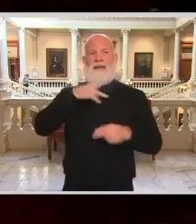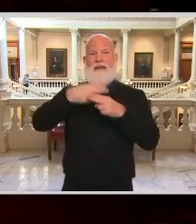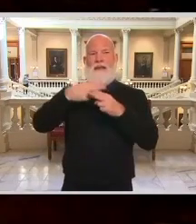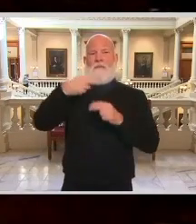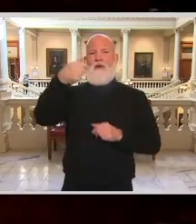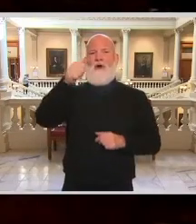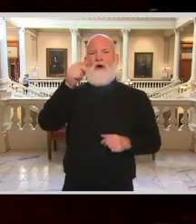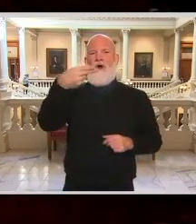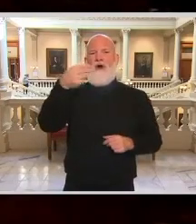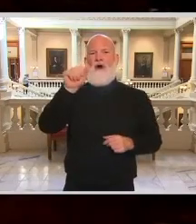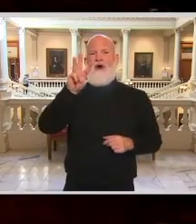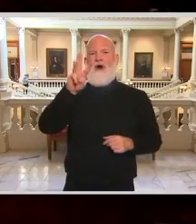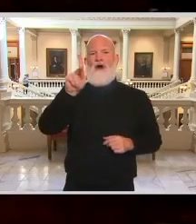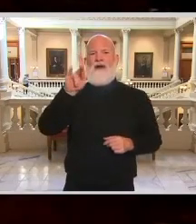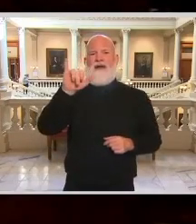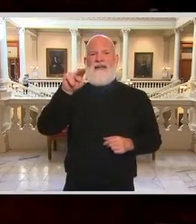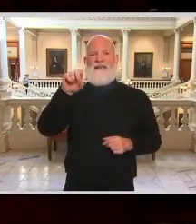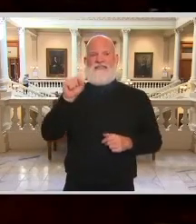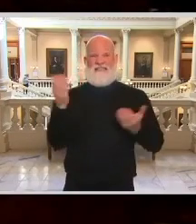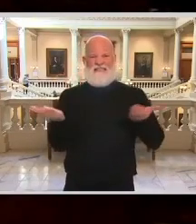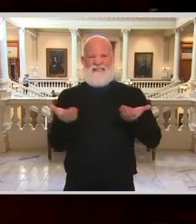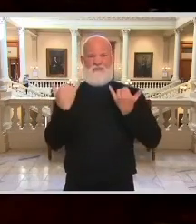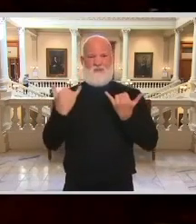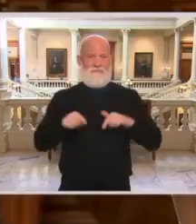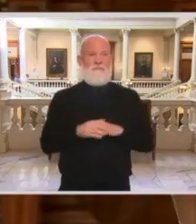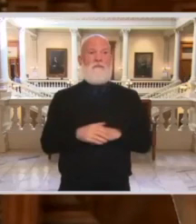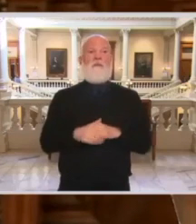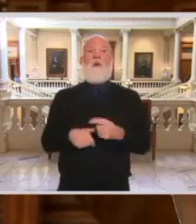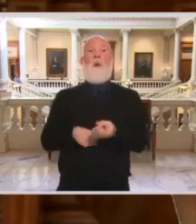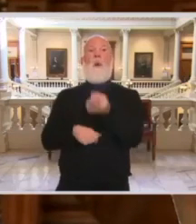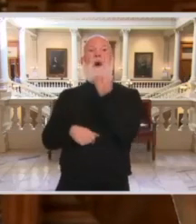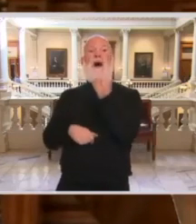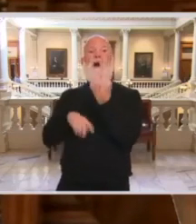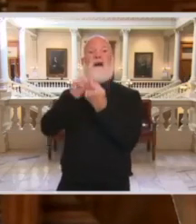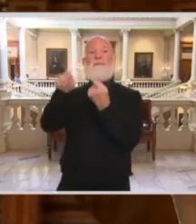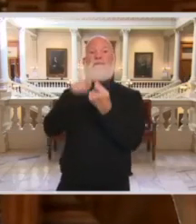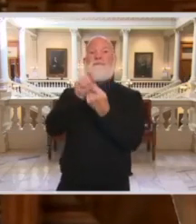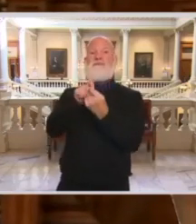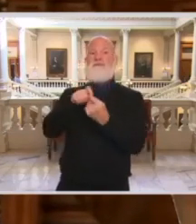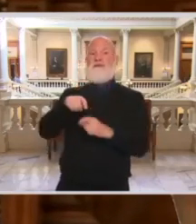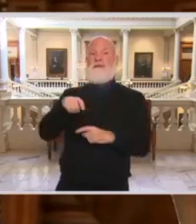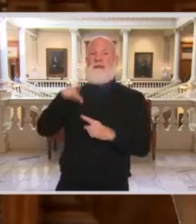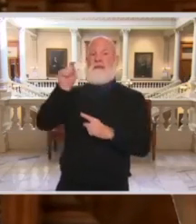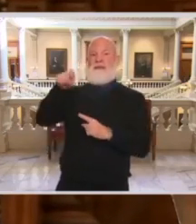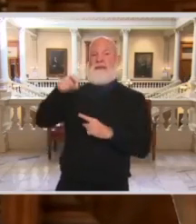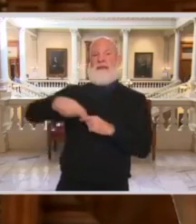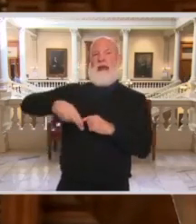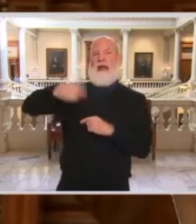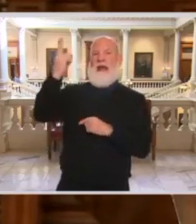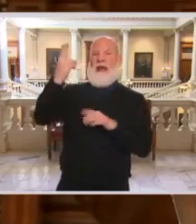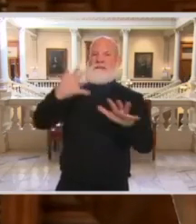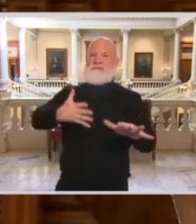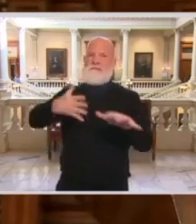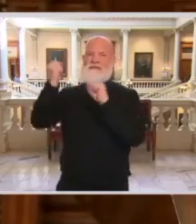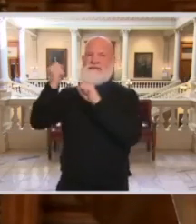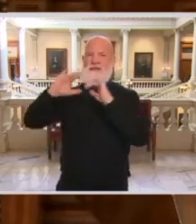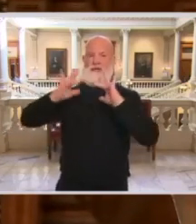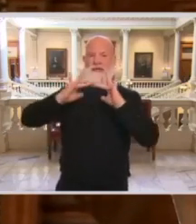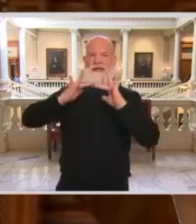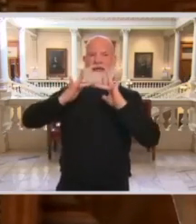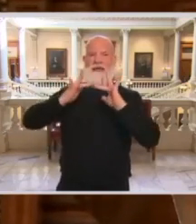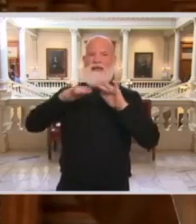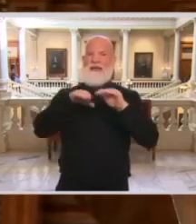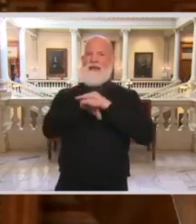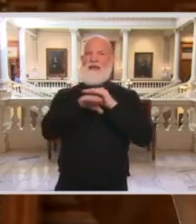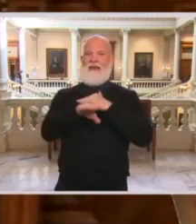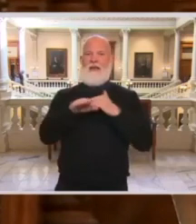more so than the critical need for high-speed Internet access. For better health care and educational outcomes,